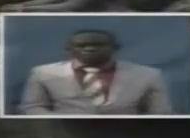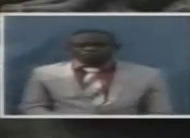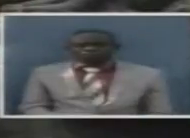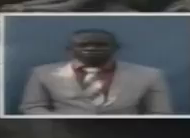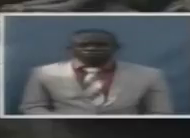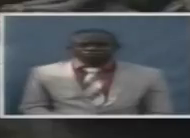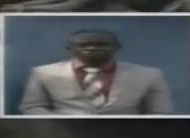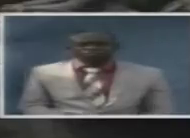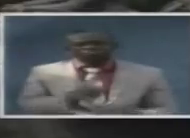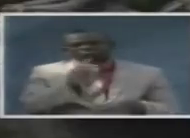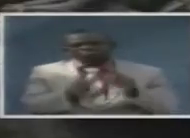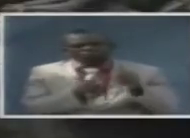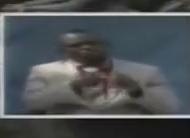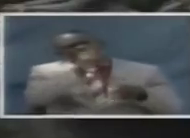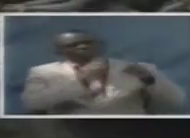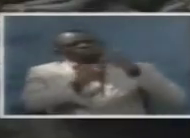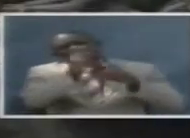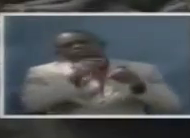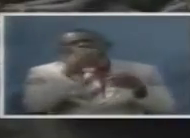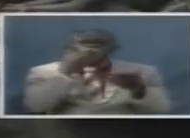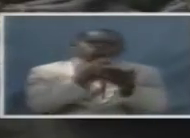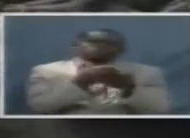Questions are good for democracy. Mr. Speaker,